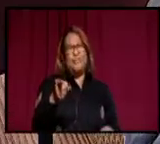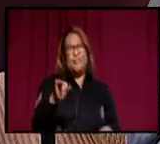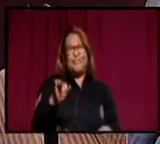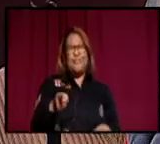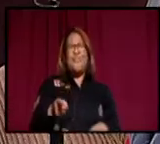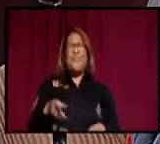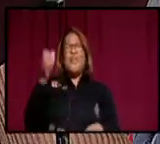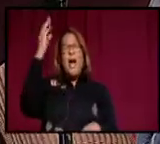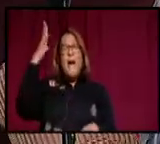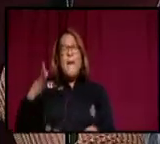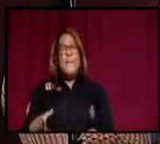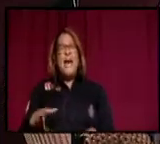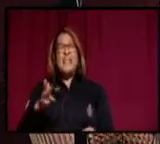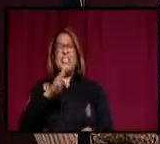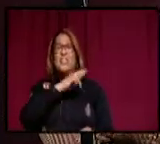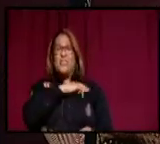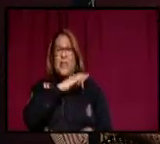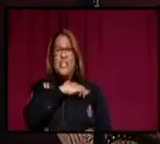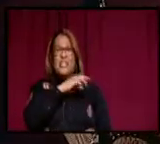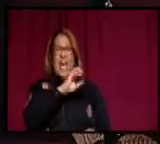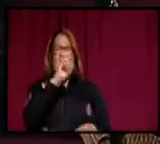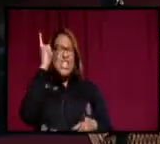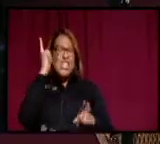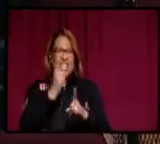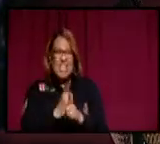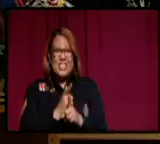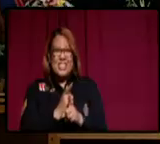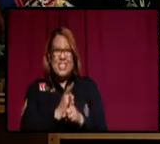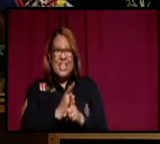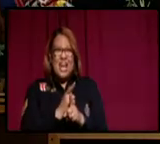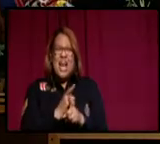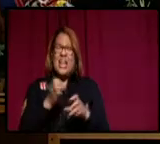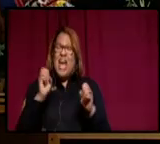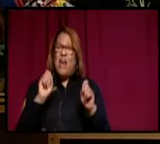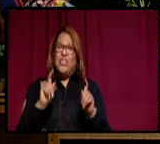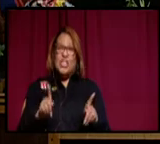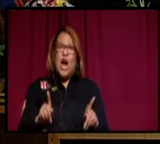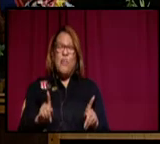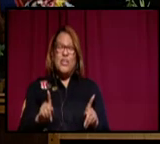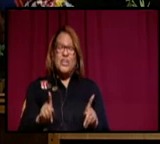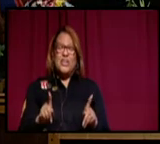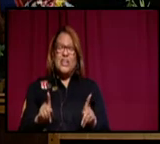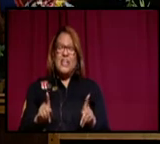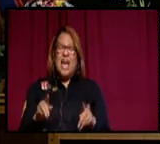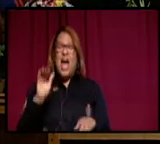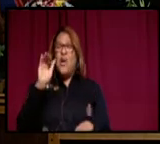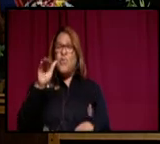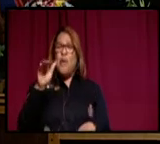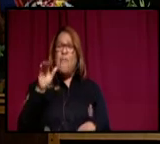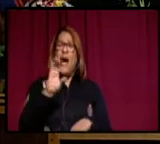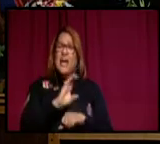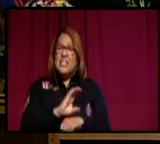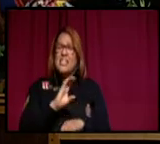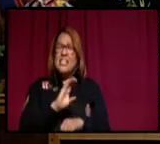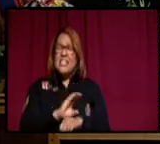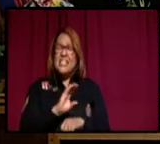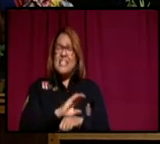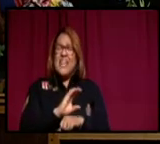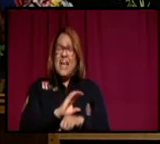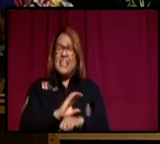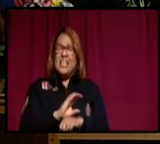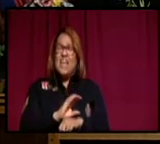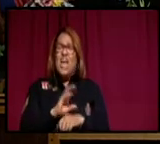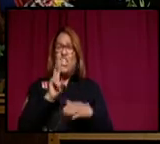Pastor Kim, Ray sisters, we're so happy to have this opportunity. And I just want to remind the saints that you're viewing